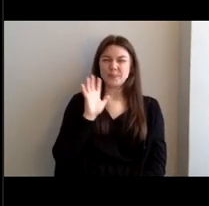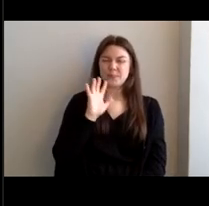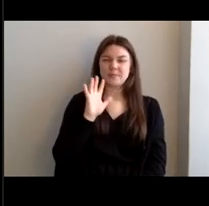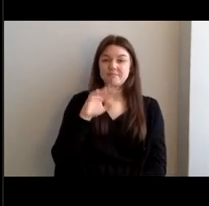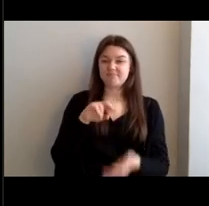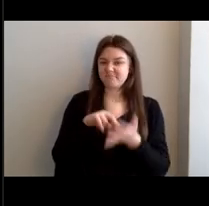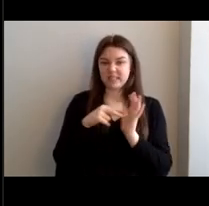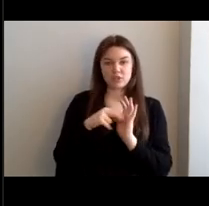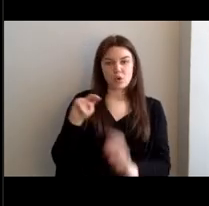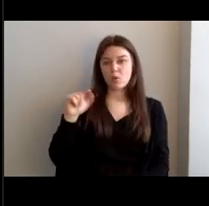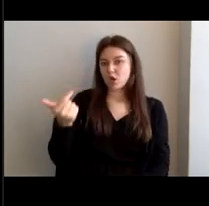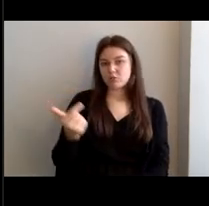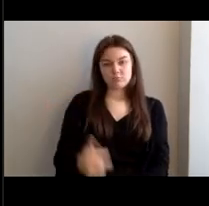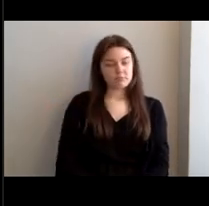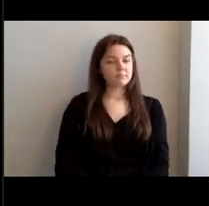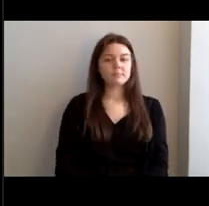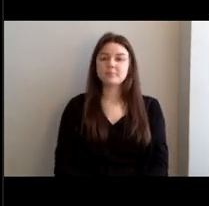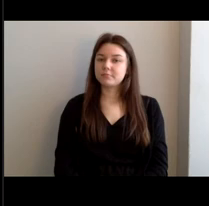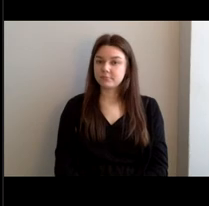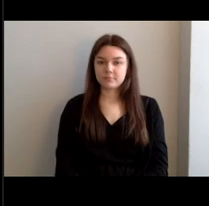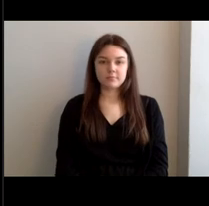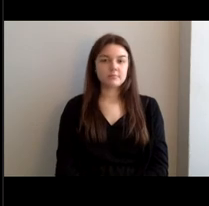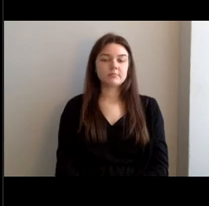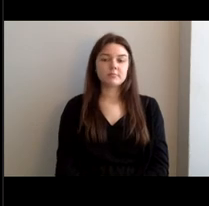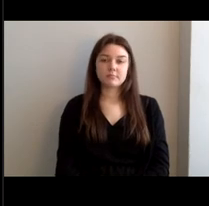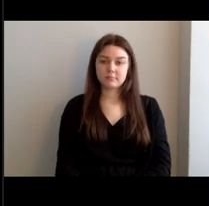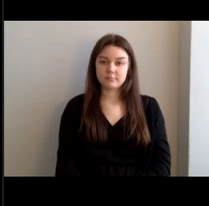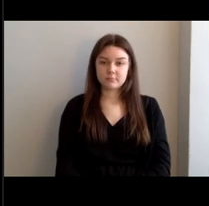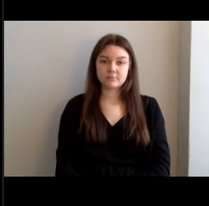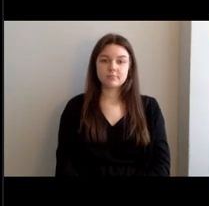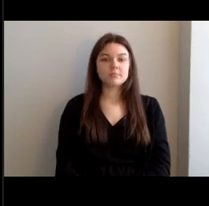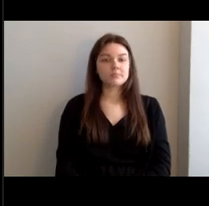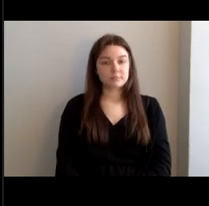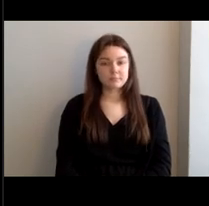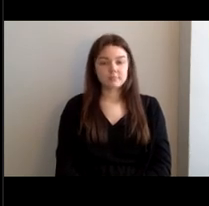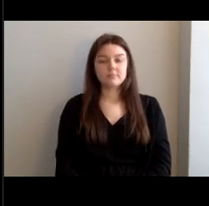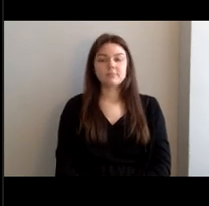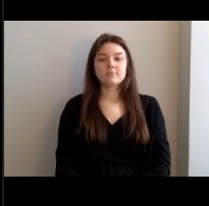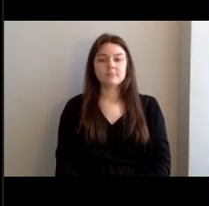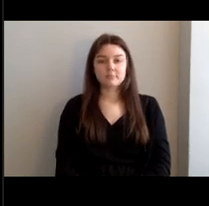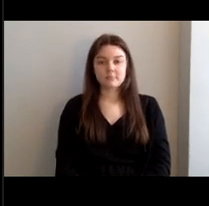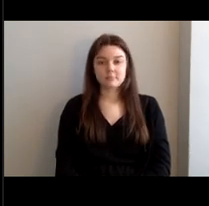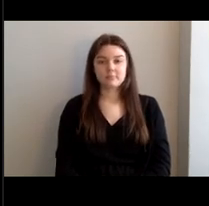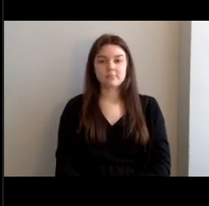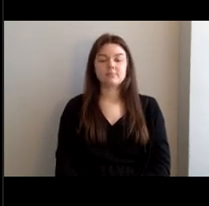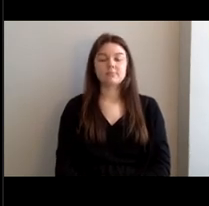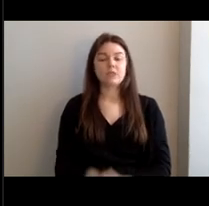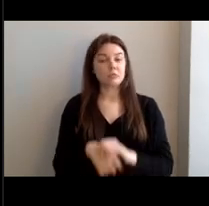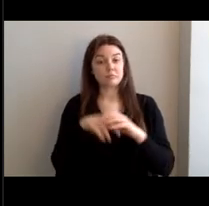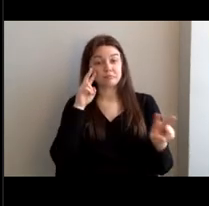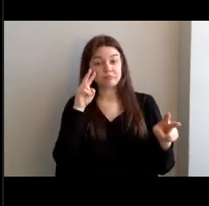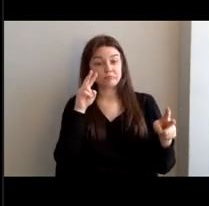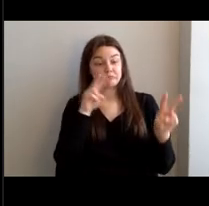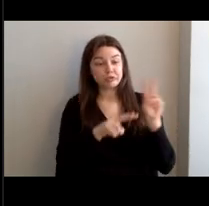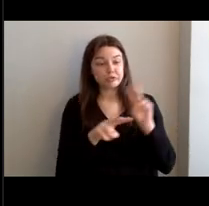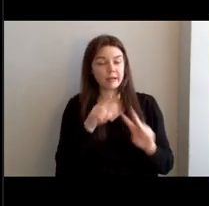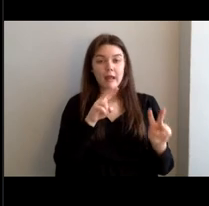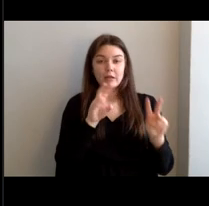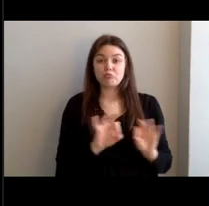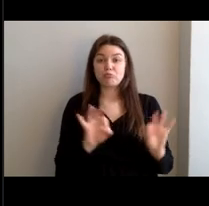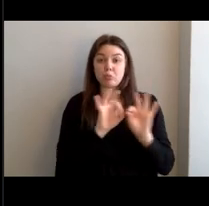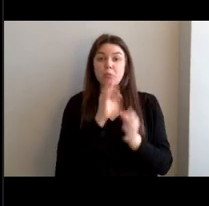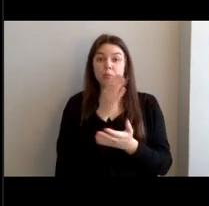means it's not a good shrimp. So by looking at for key indicators such